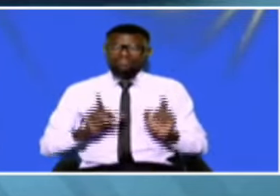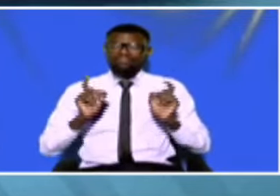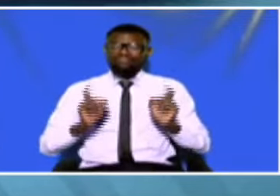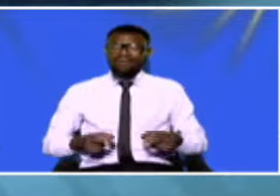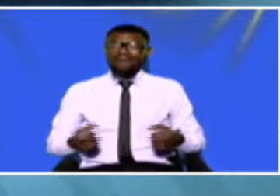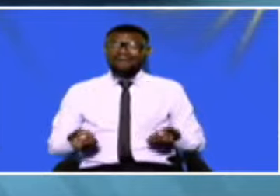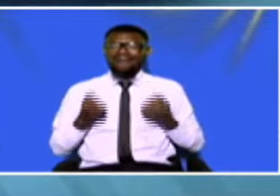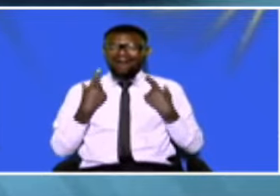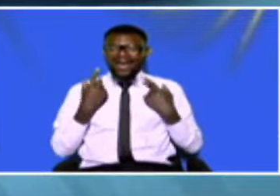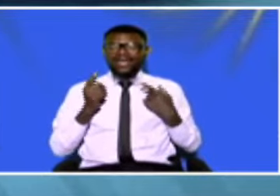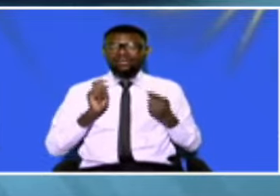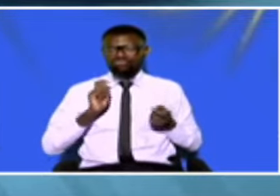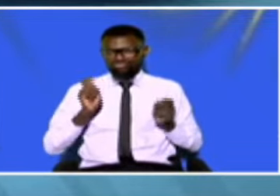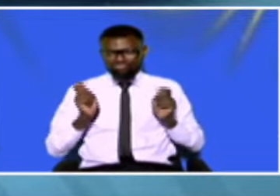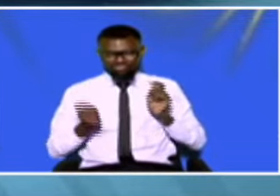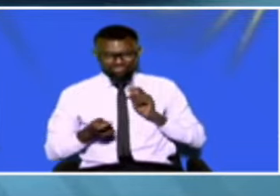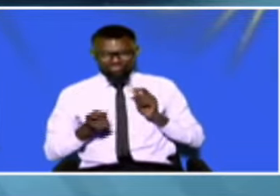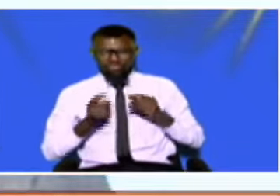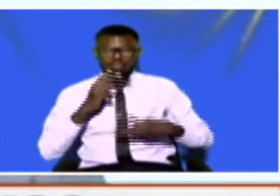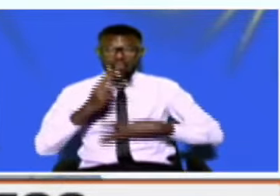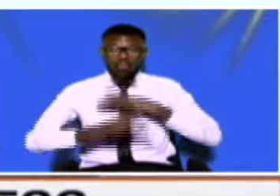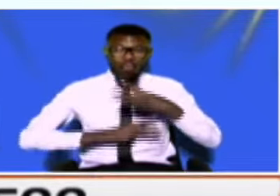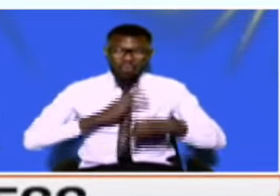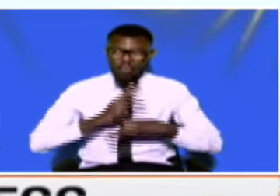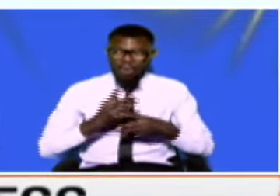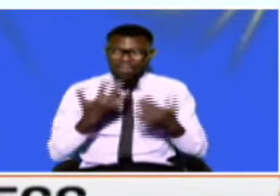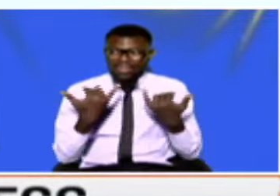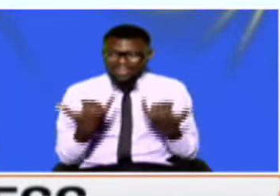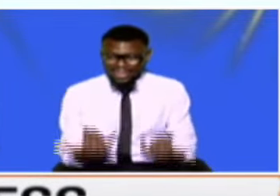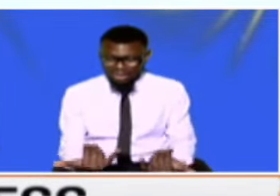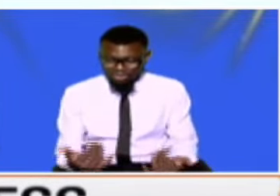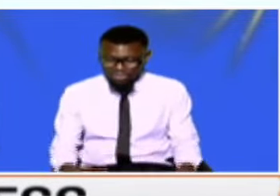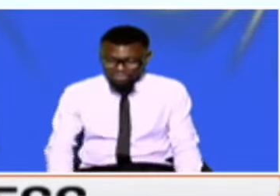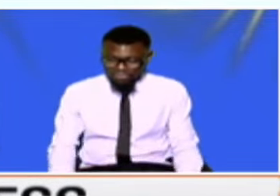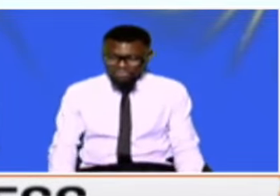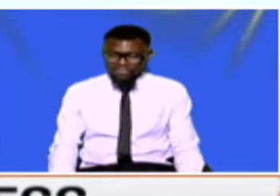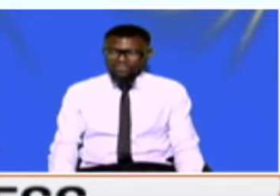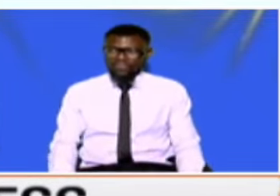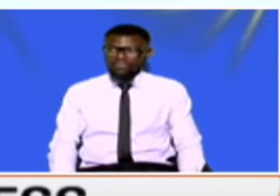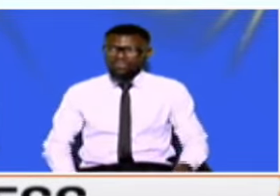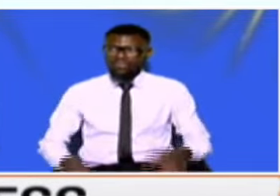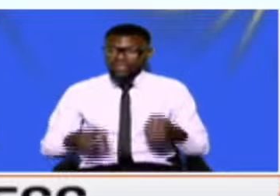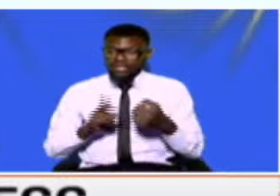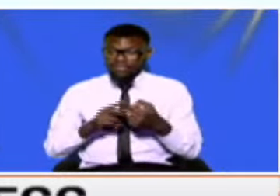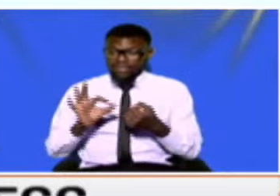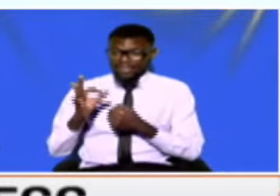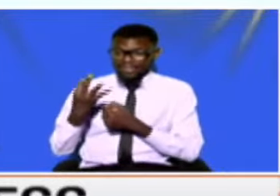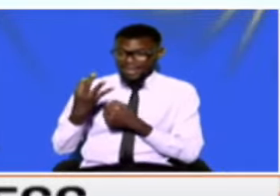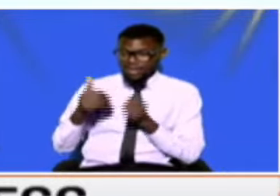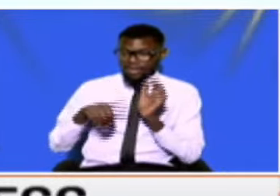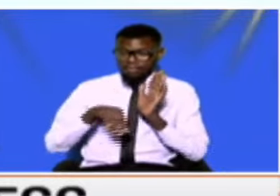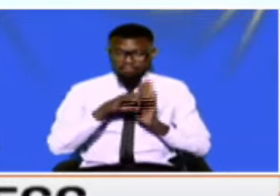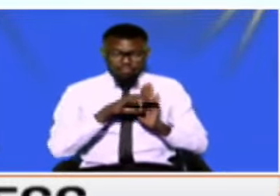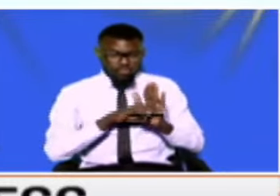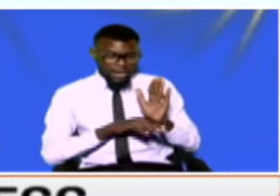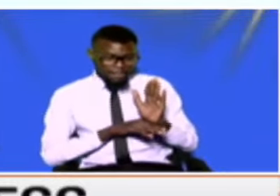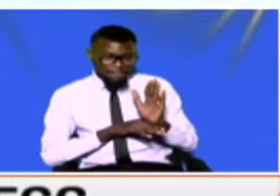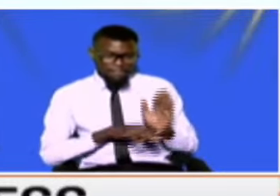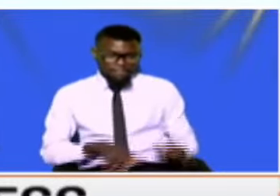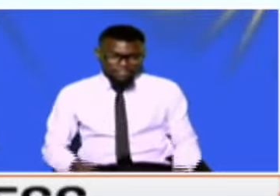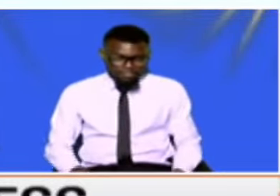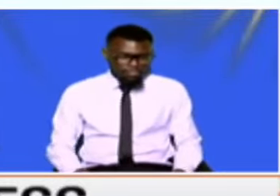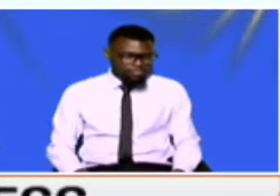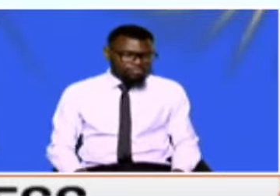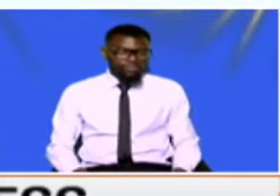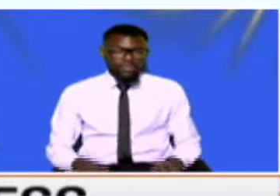of change sweeping the world. This will be our 73rd program. And we